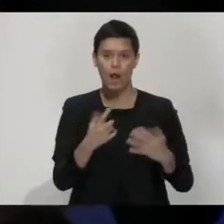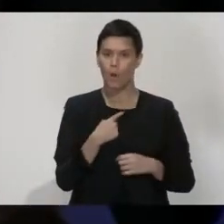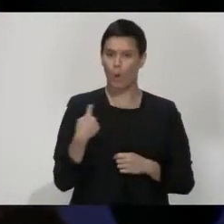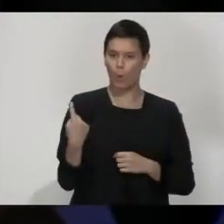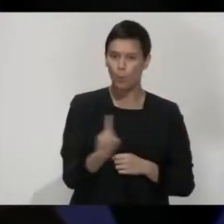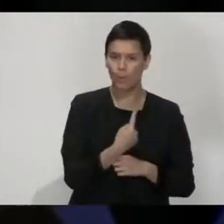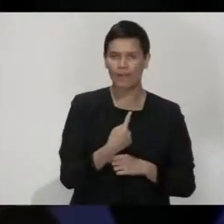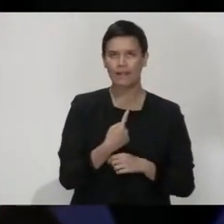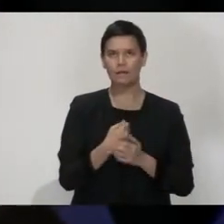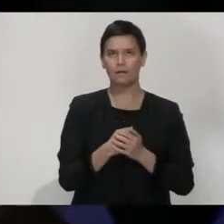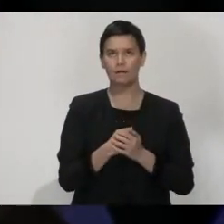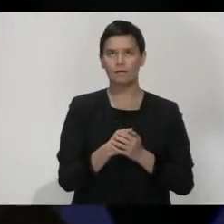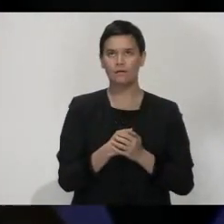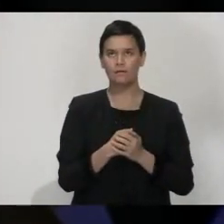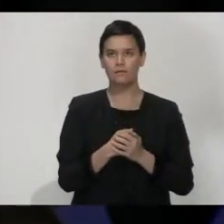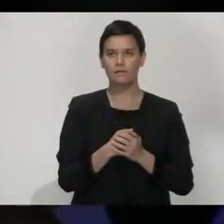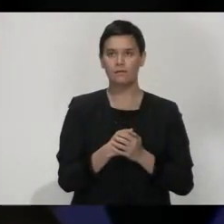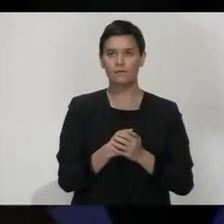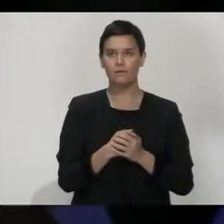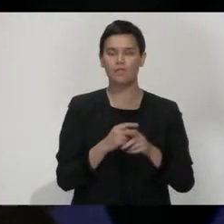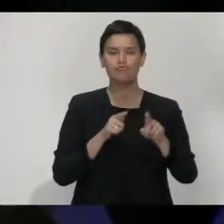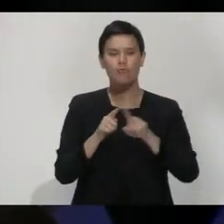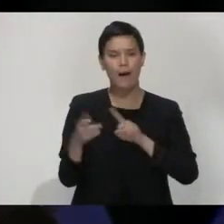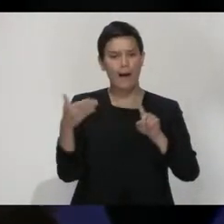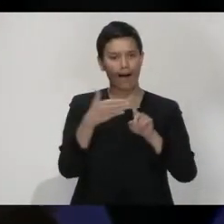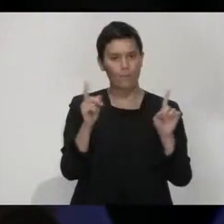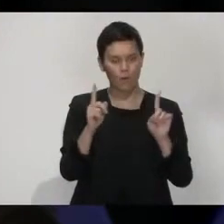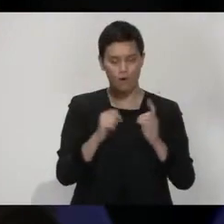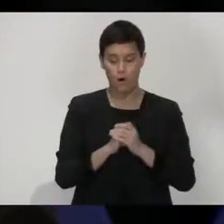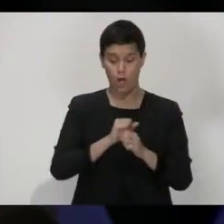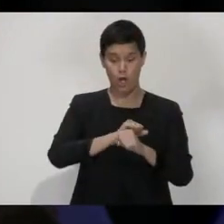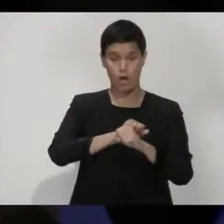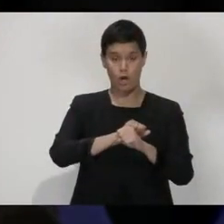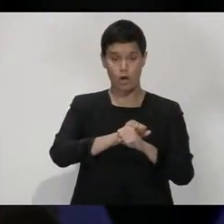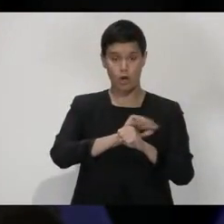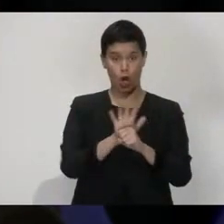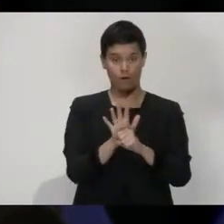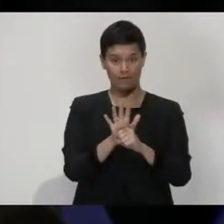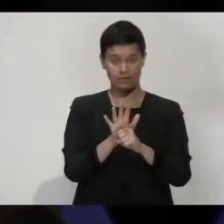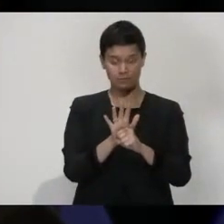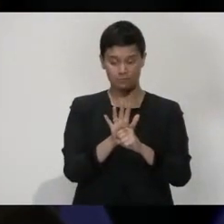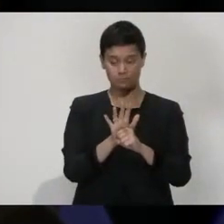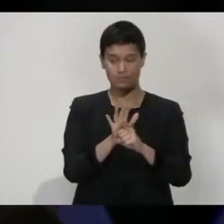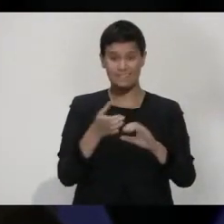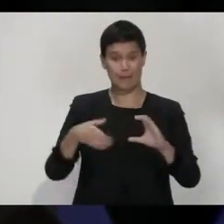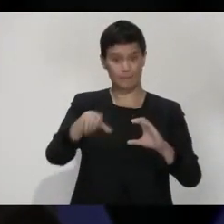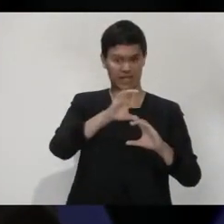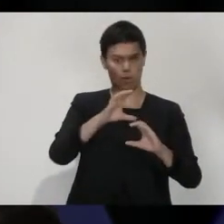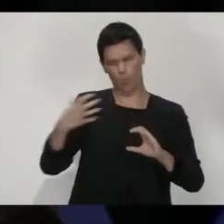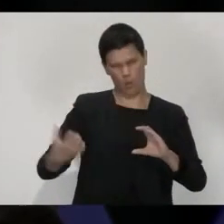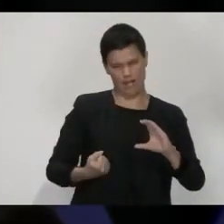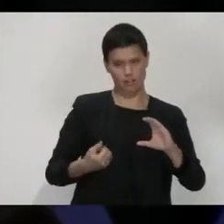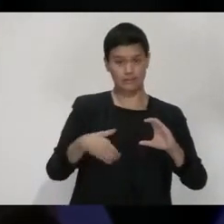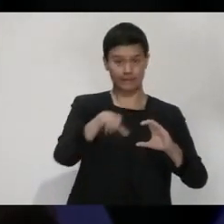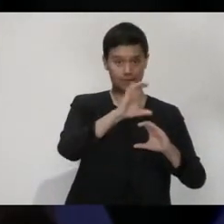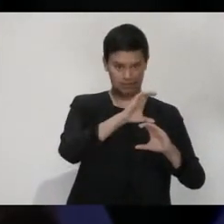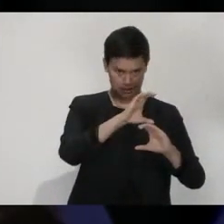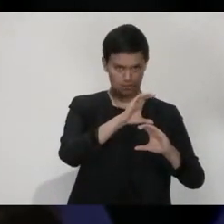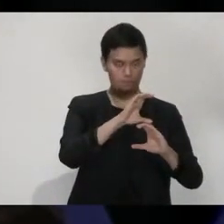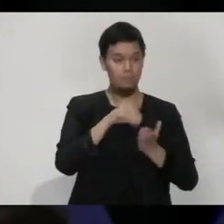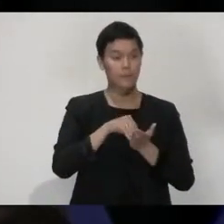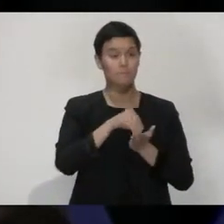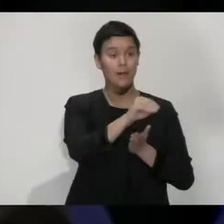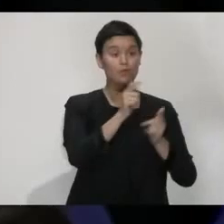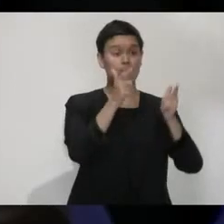all along, which is that what the wage subsidy has done is given employers time to prepare themselves for the new normal, as it